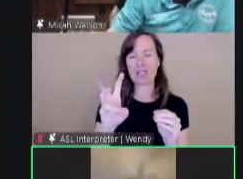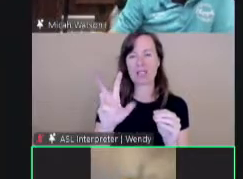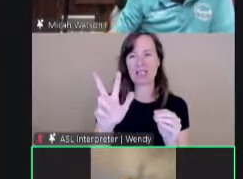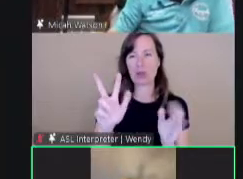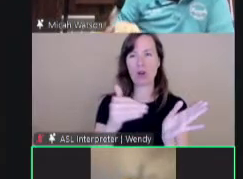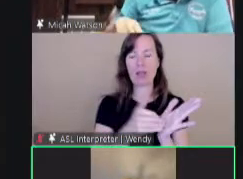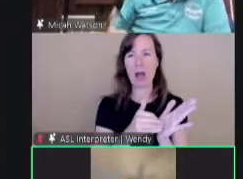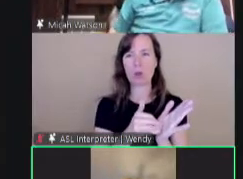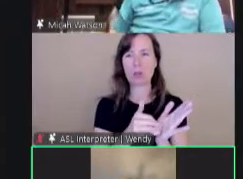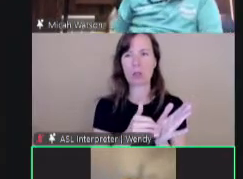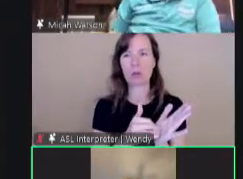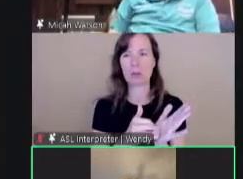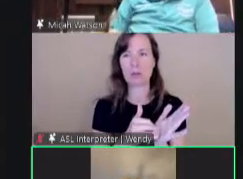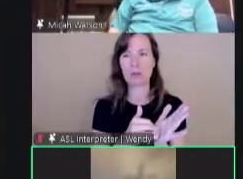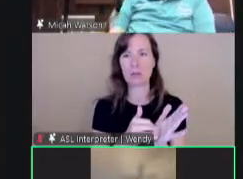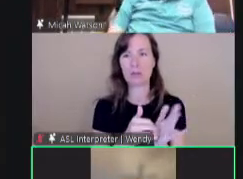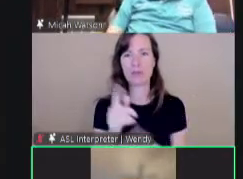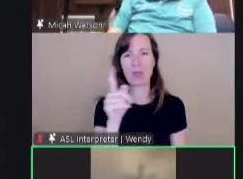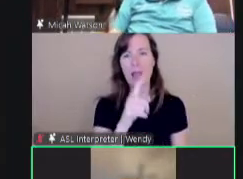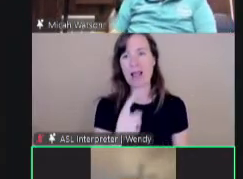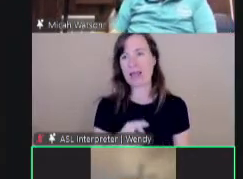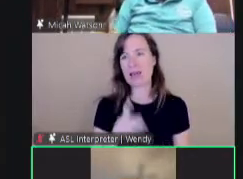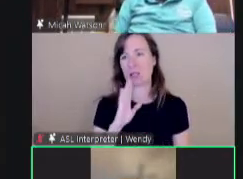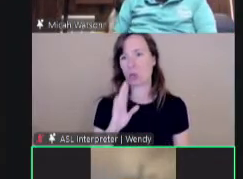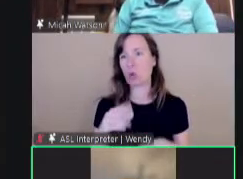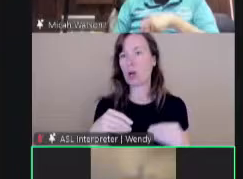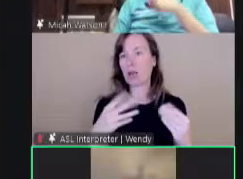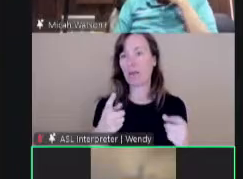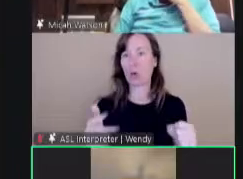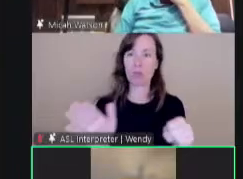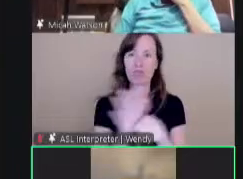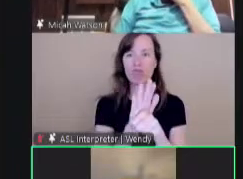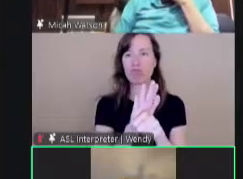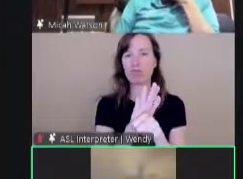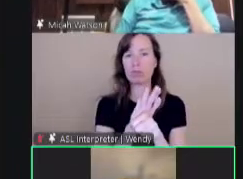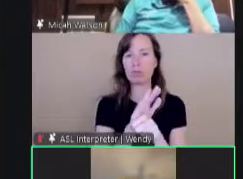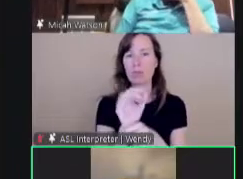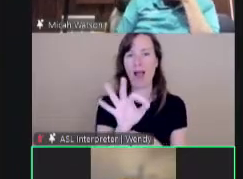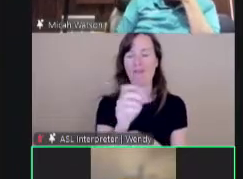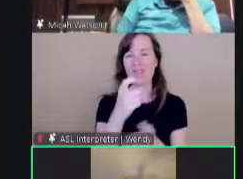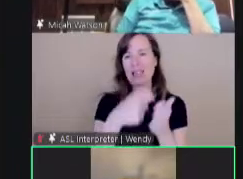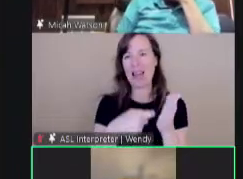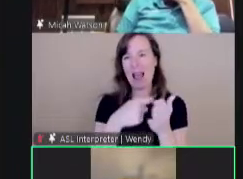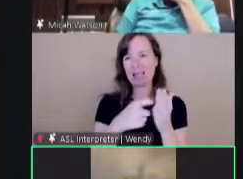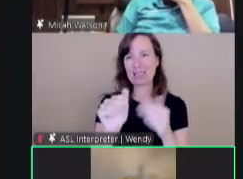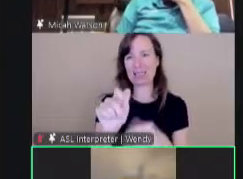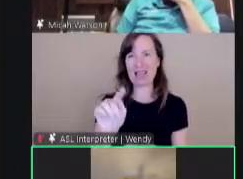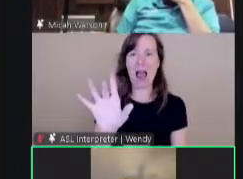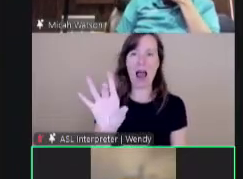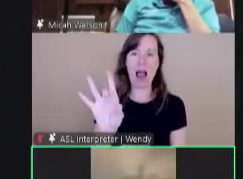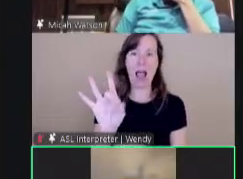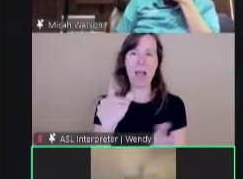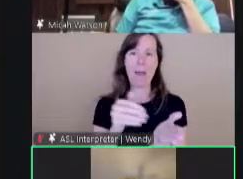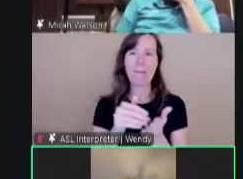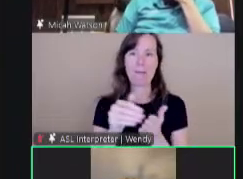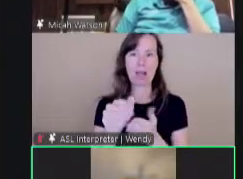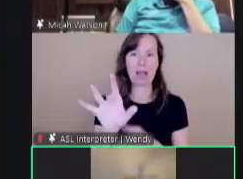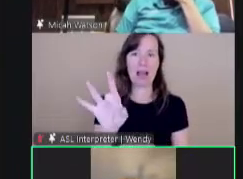363,000. So this would give you a total of taxes at